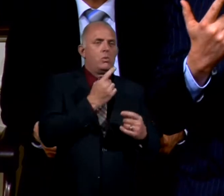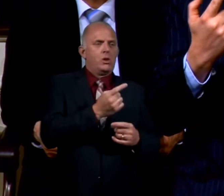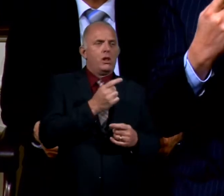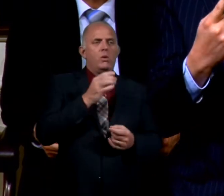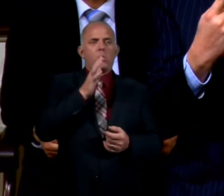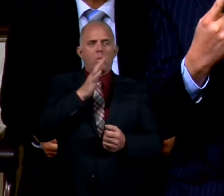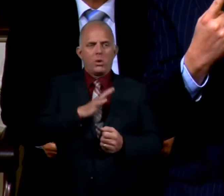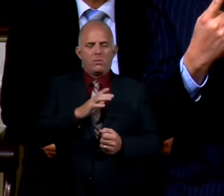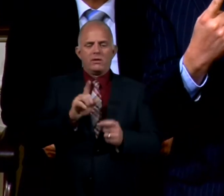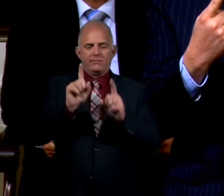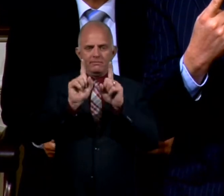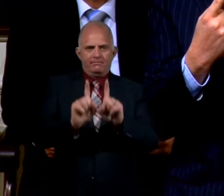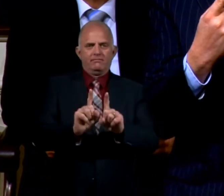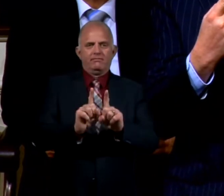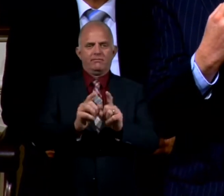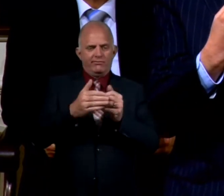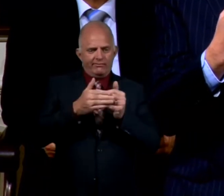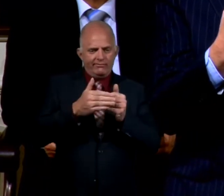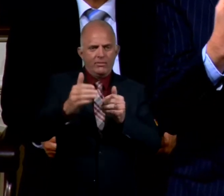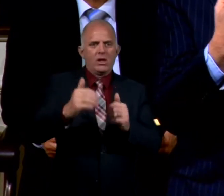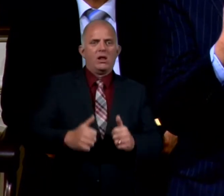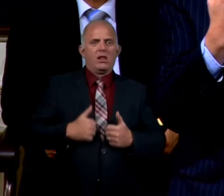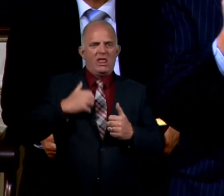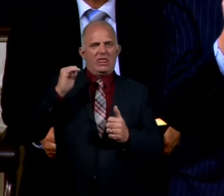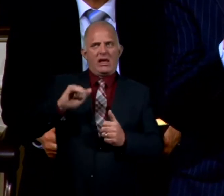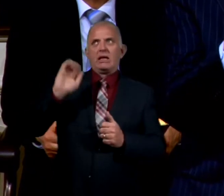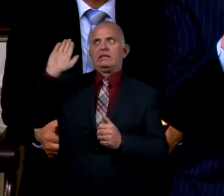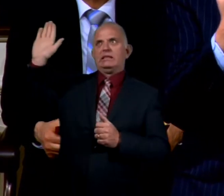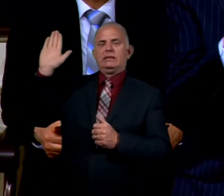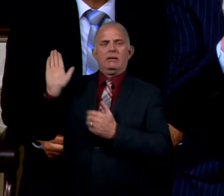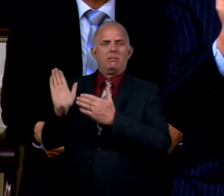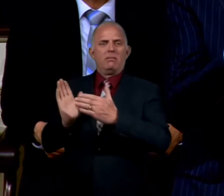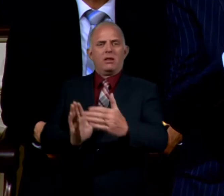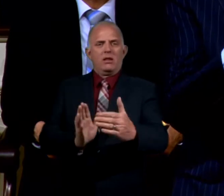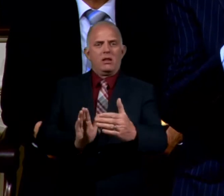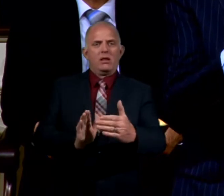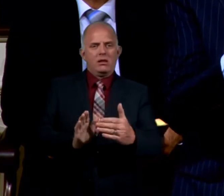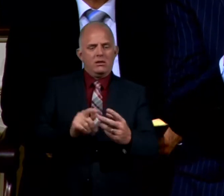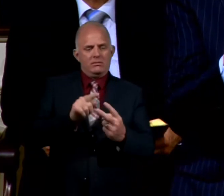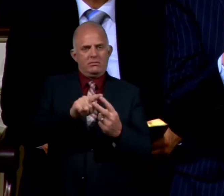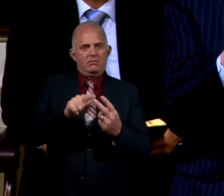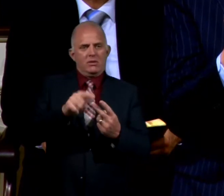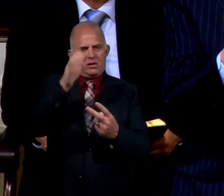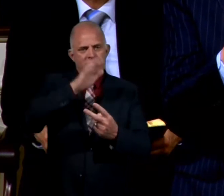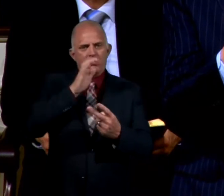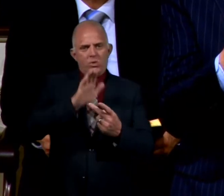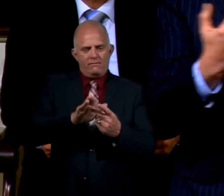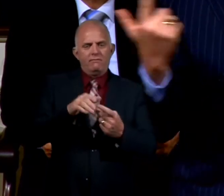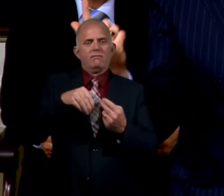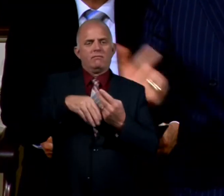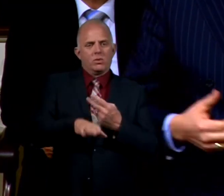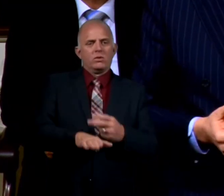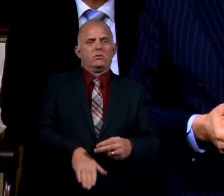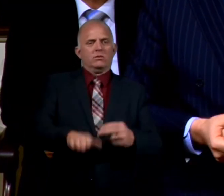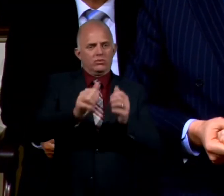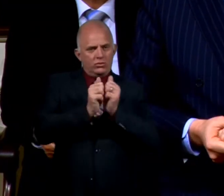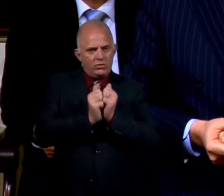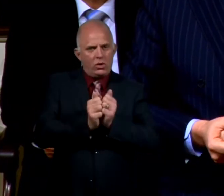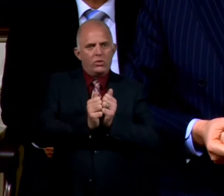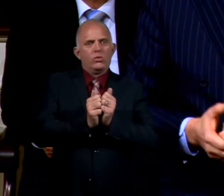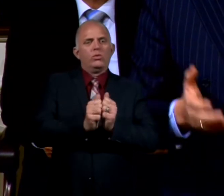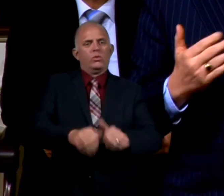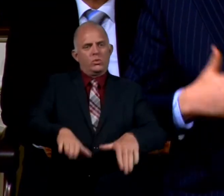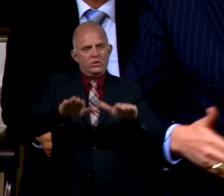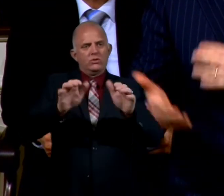for life. That's what he wants, okay? And he wants those two people to raise children together. Well, sin complicates. Anything